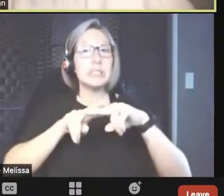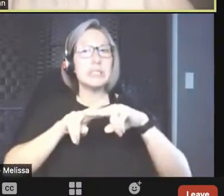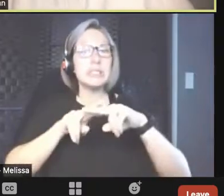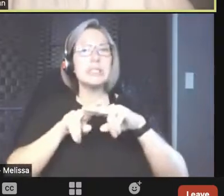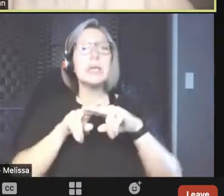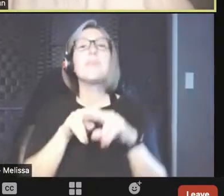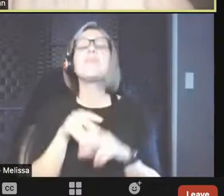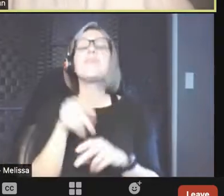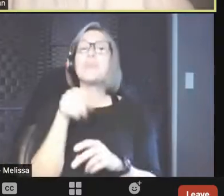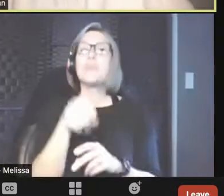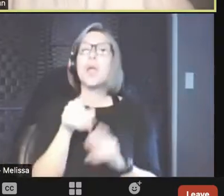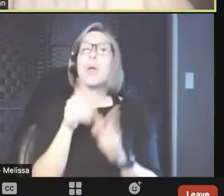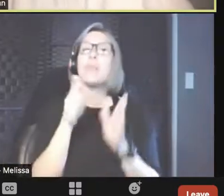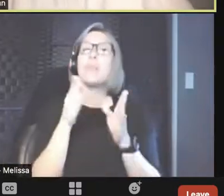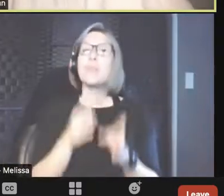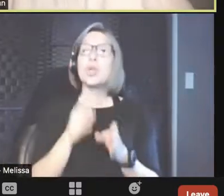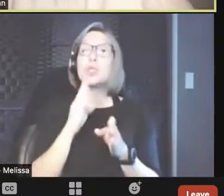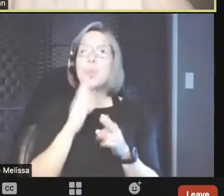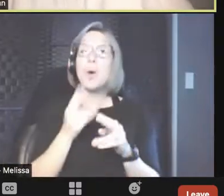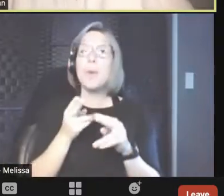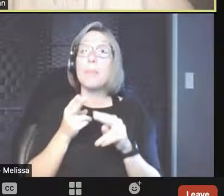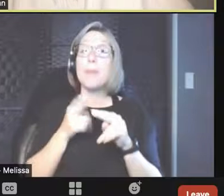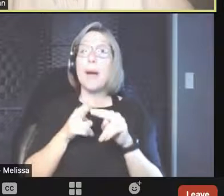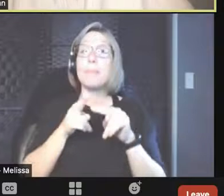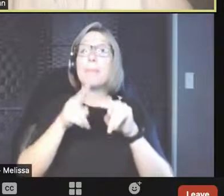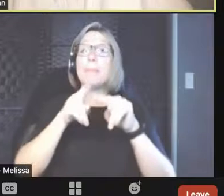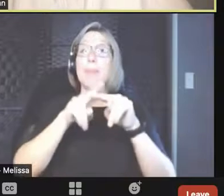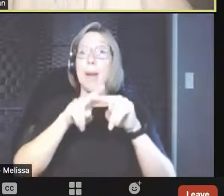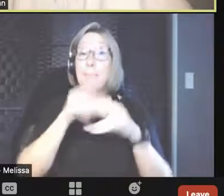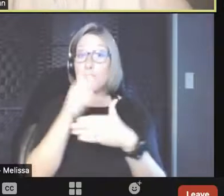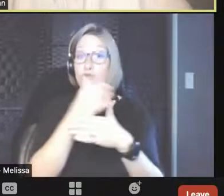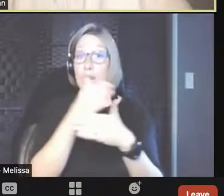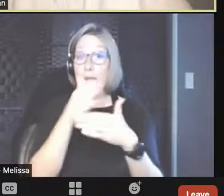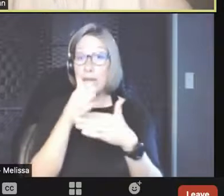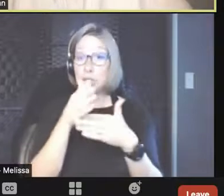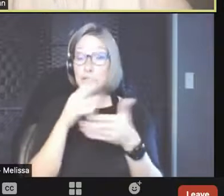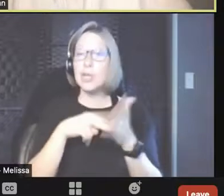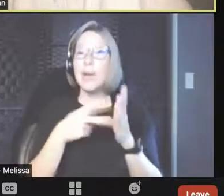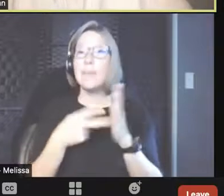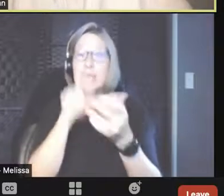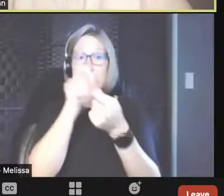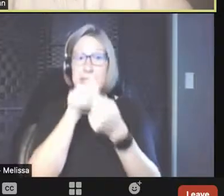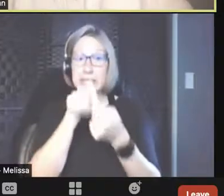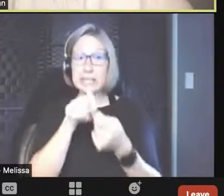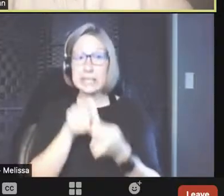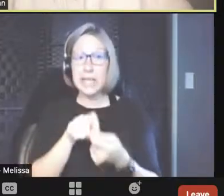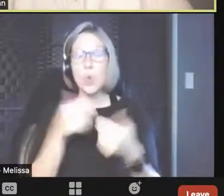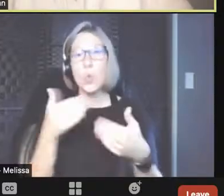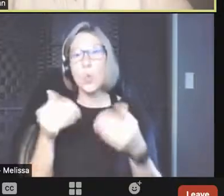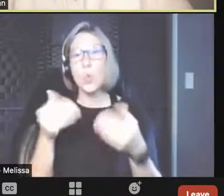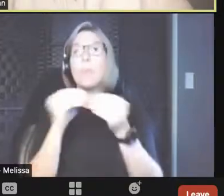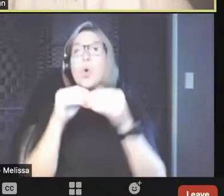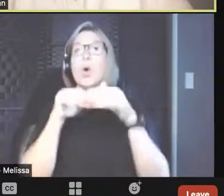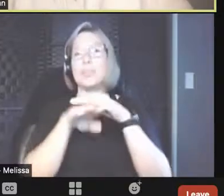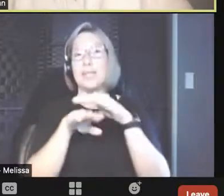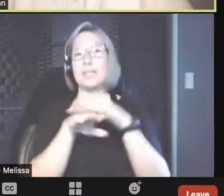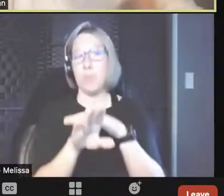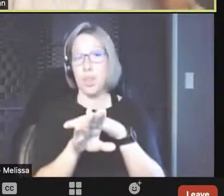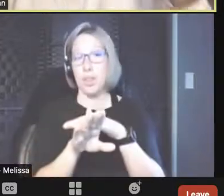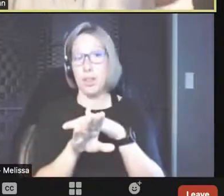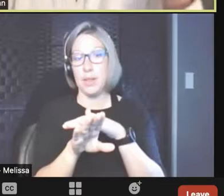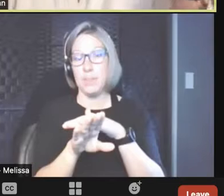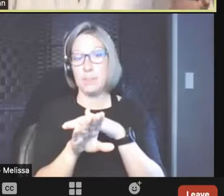range, detail becomes more and more accessible. So my research partner, Mark Borchert, says